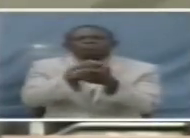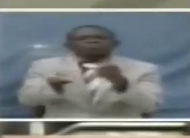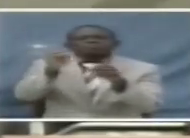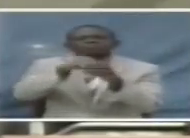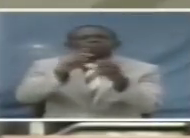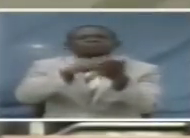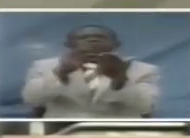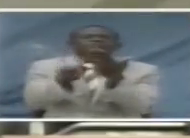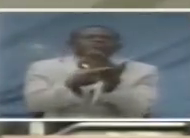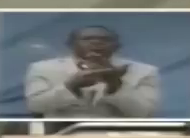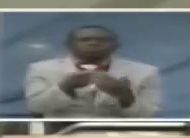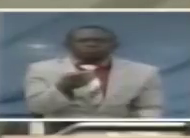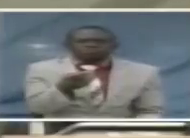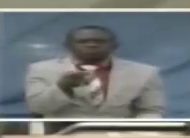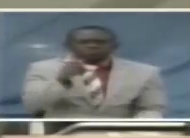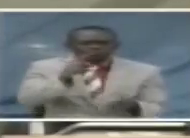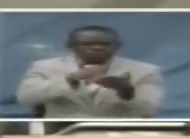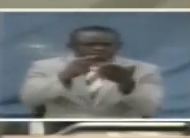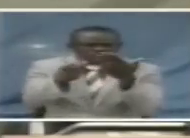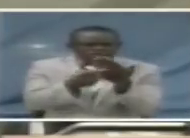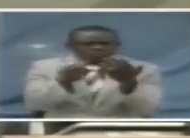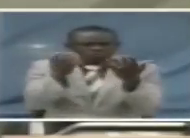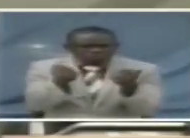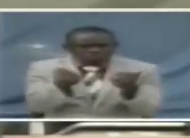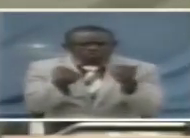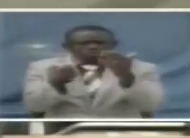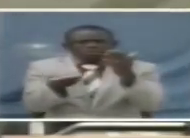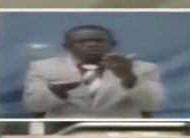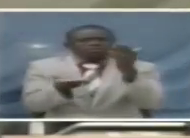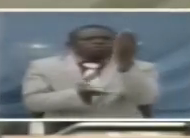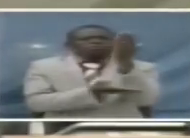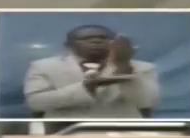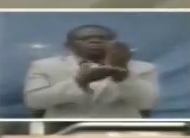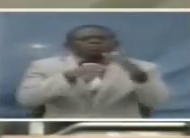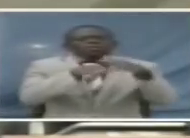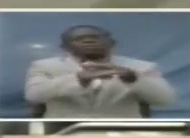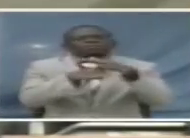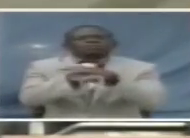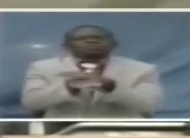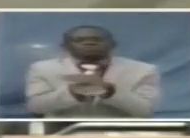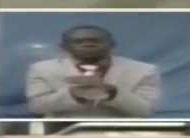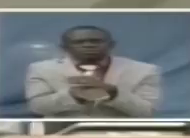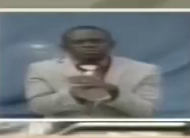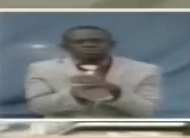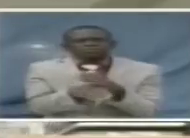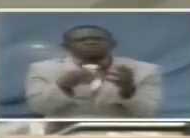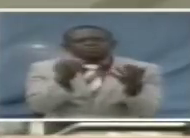National Financial Inclusion Strategy. The overall objective of the strategy is to increase